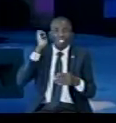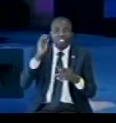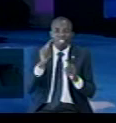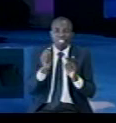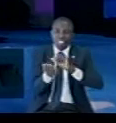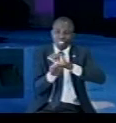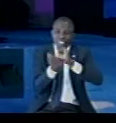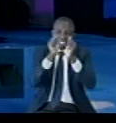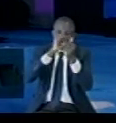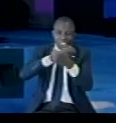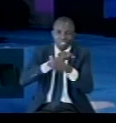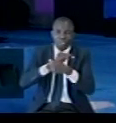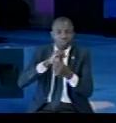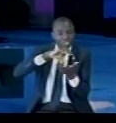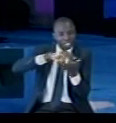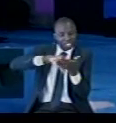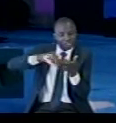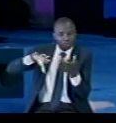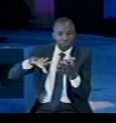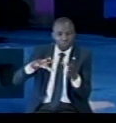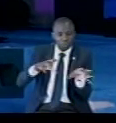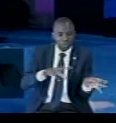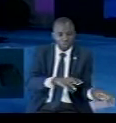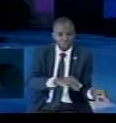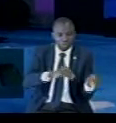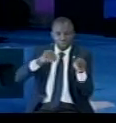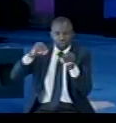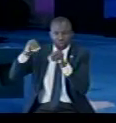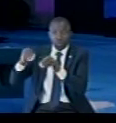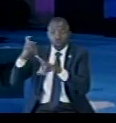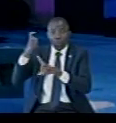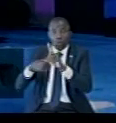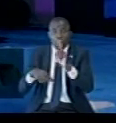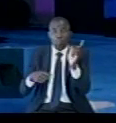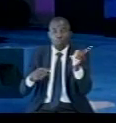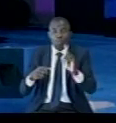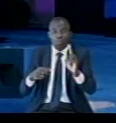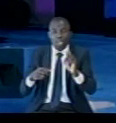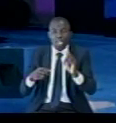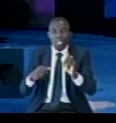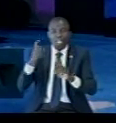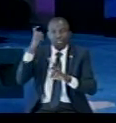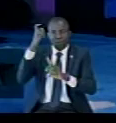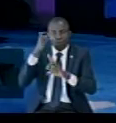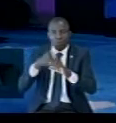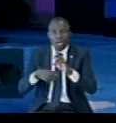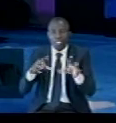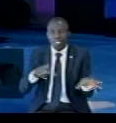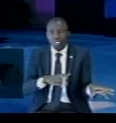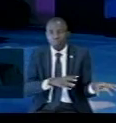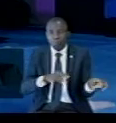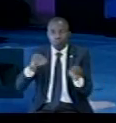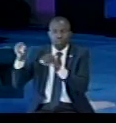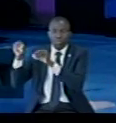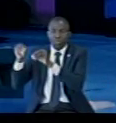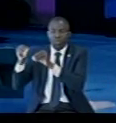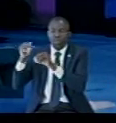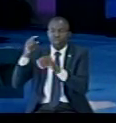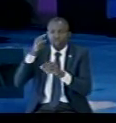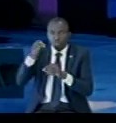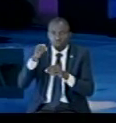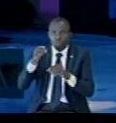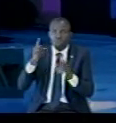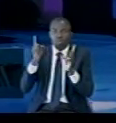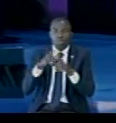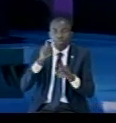you, removes you, transports you from where you are, and he translates you and transports you